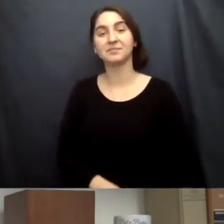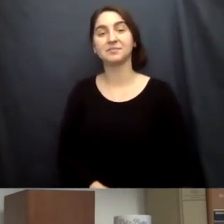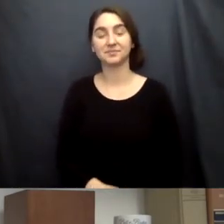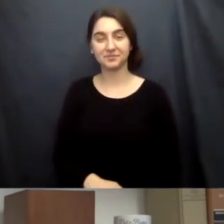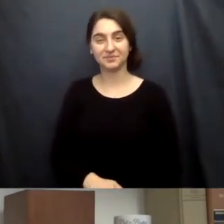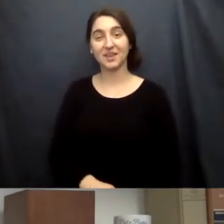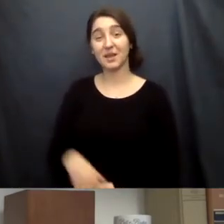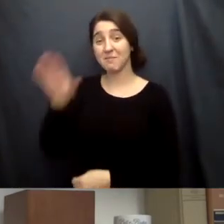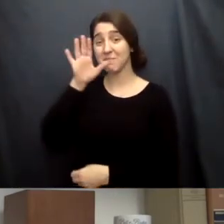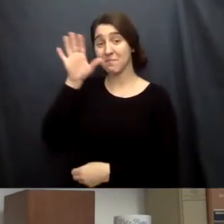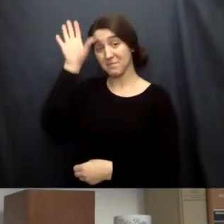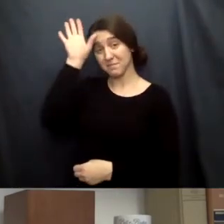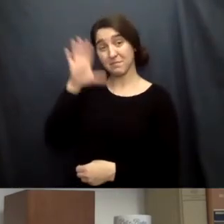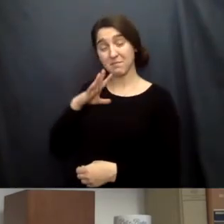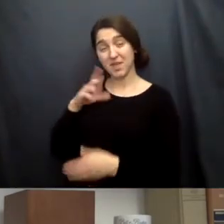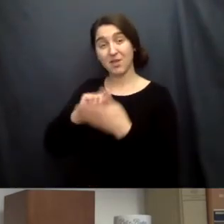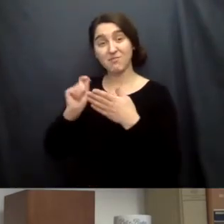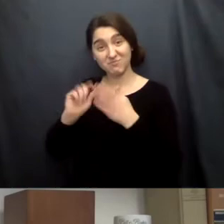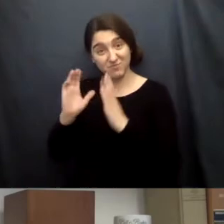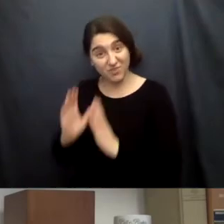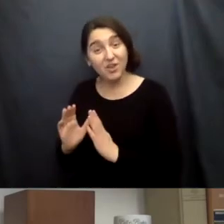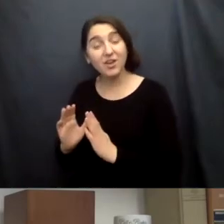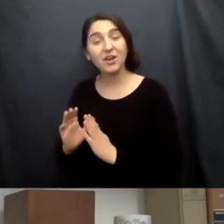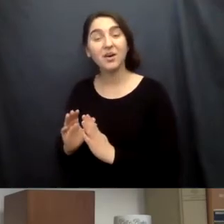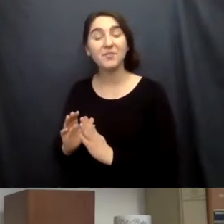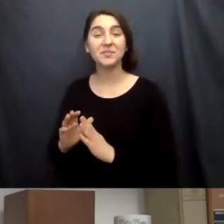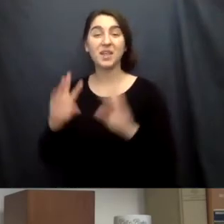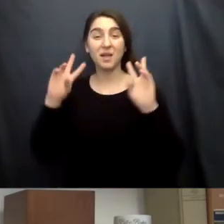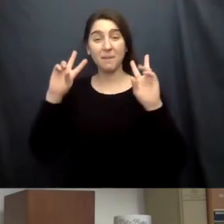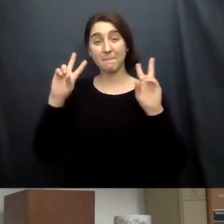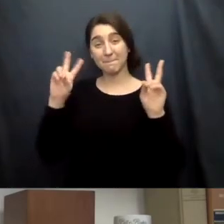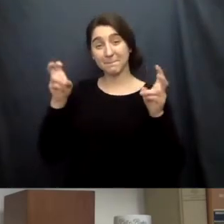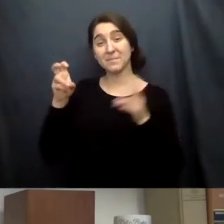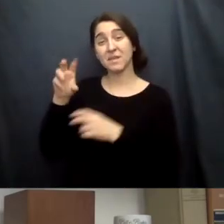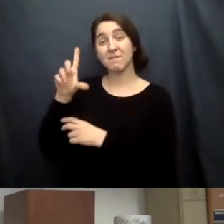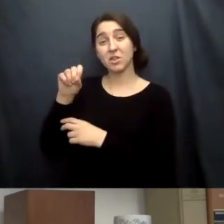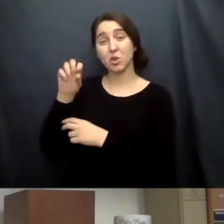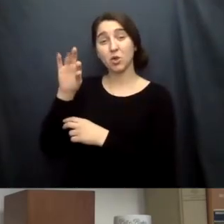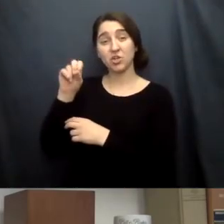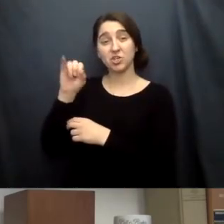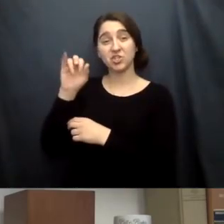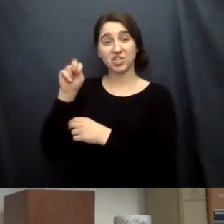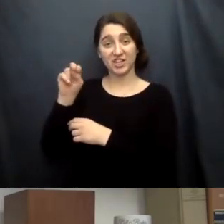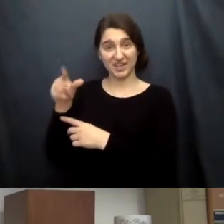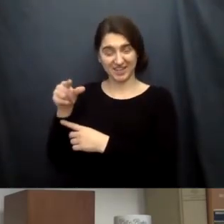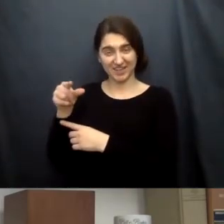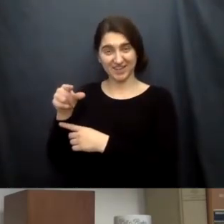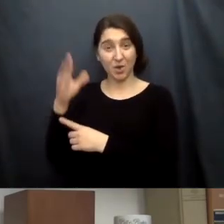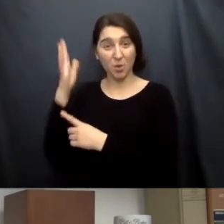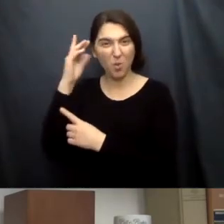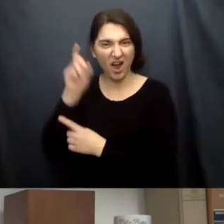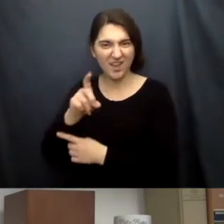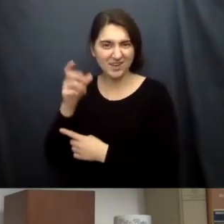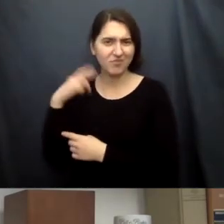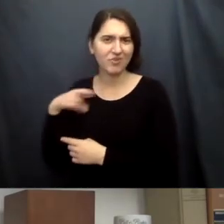convictions of his neighbors. According to Miroslav Volf in his book, Flourishing, Why We Need Religion in a Globalized